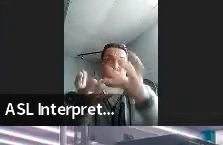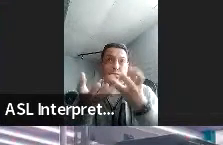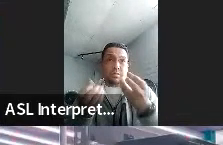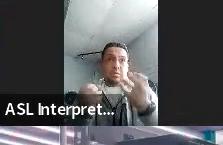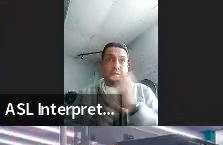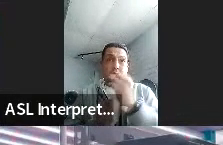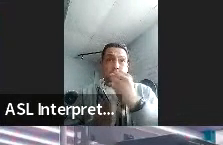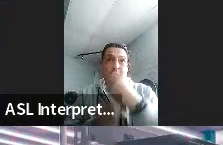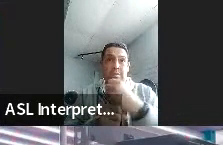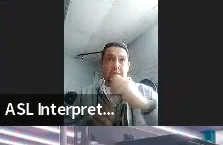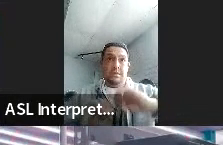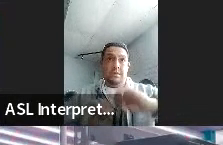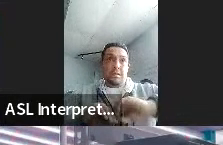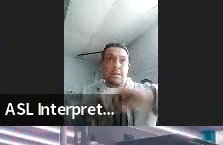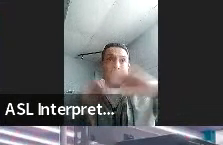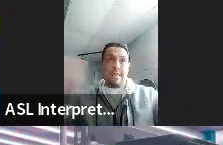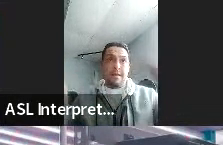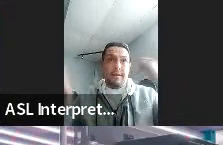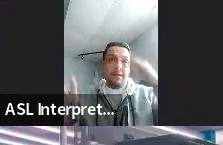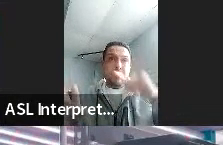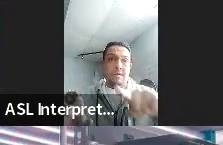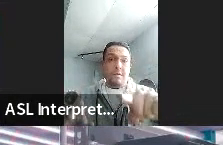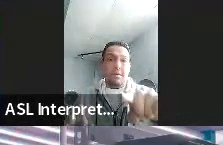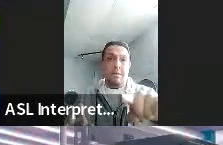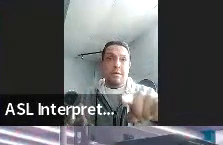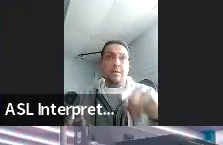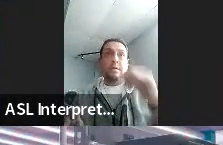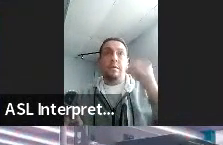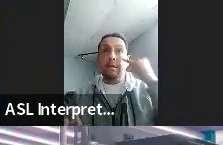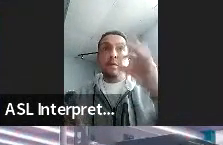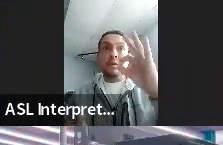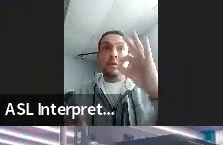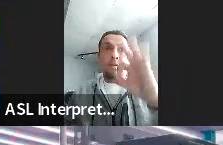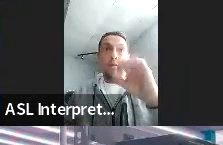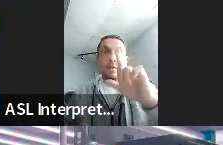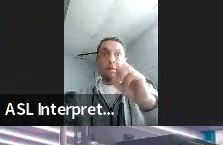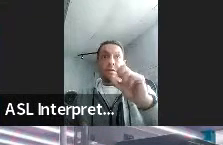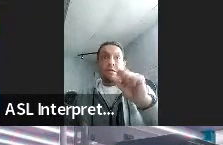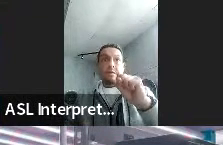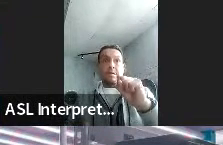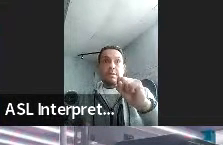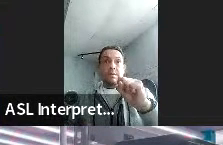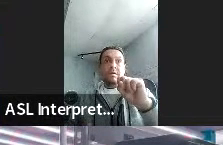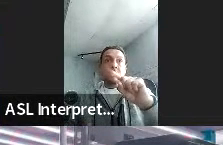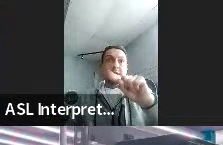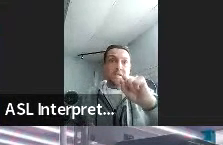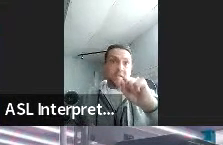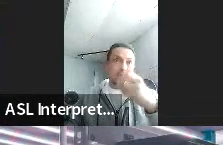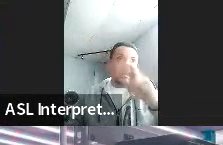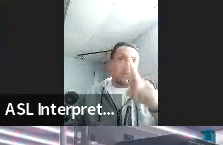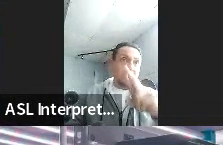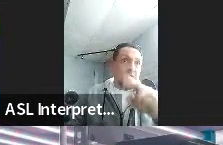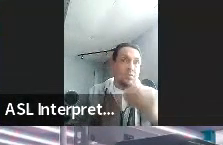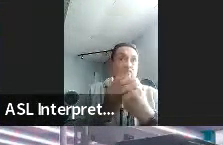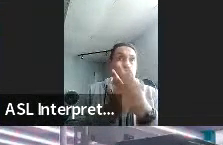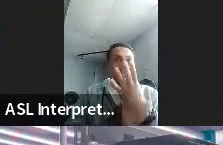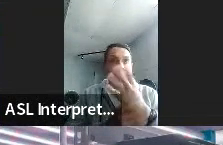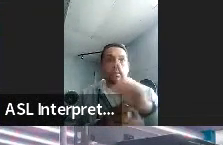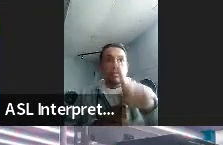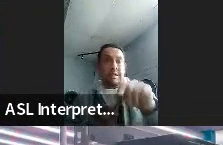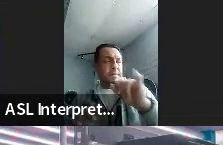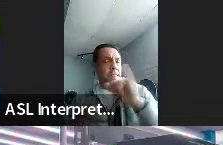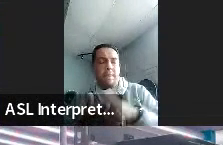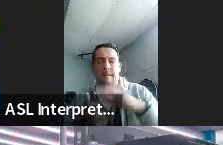plant shop, yes, you can operate part of your business outside. And if you want to do urban agriculture, yes, you can